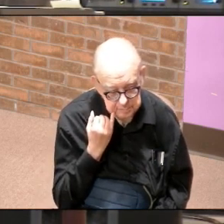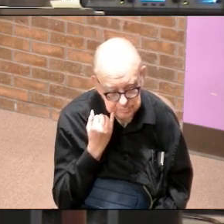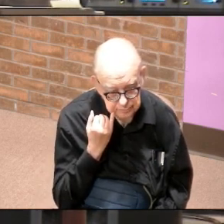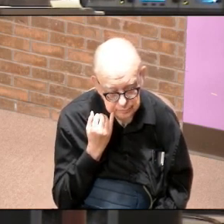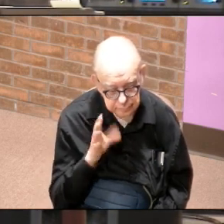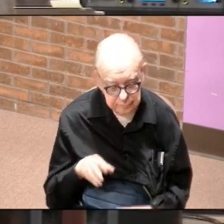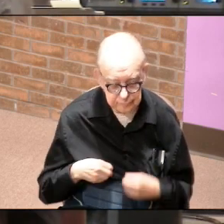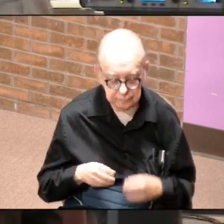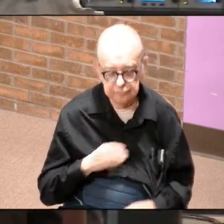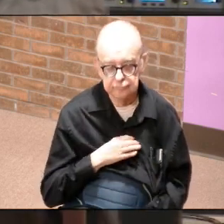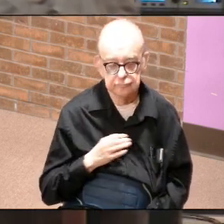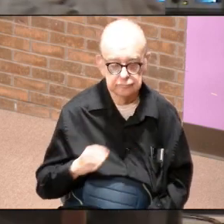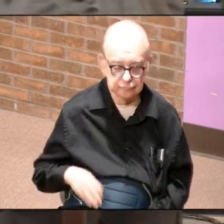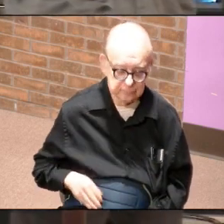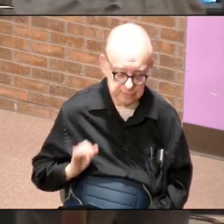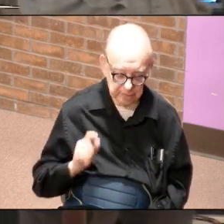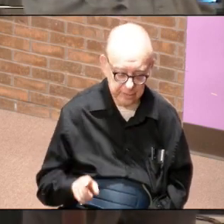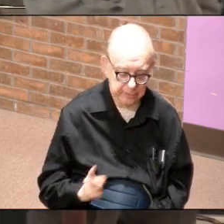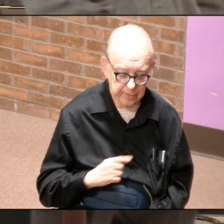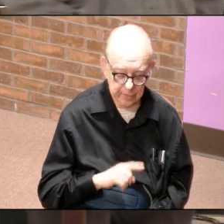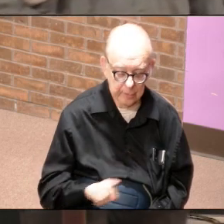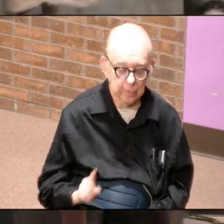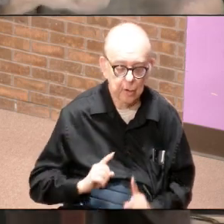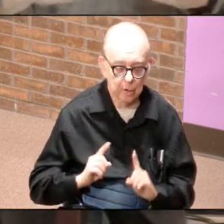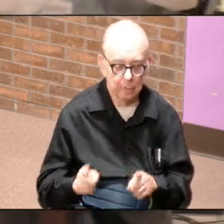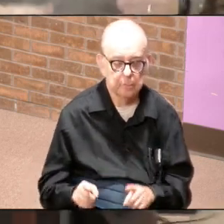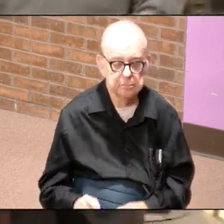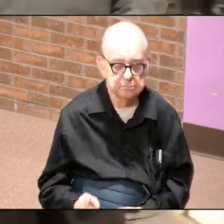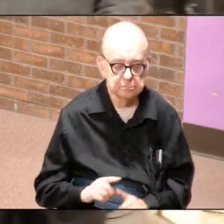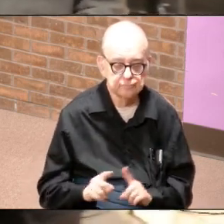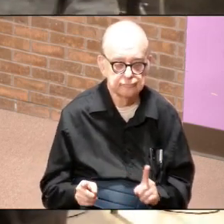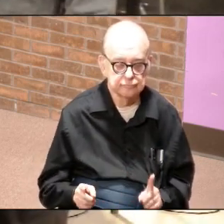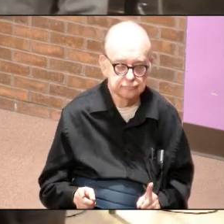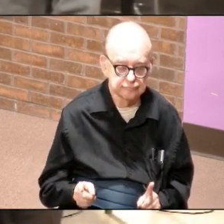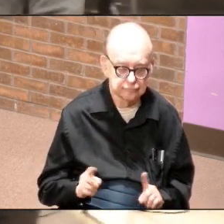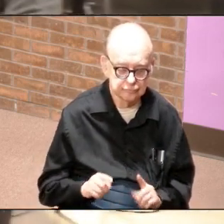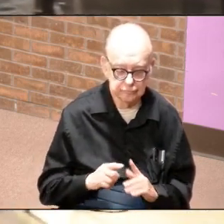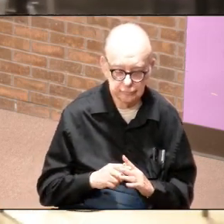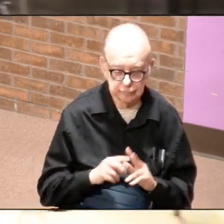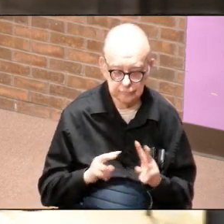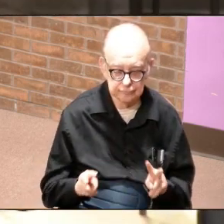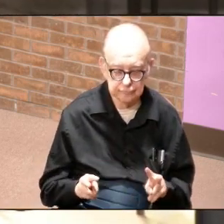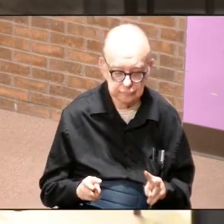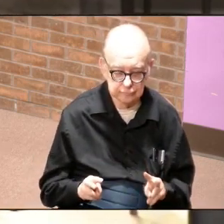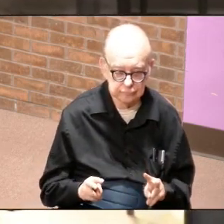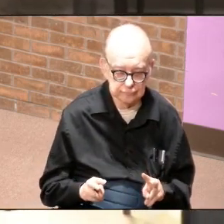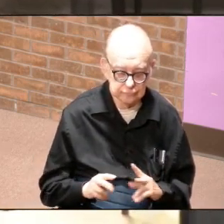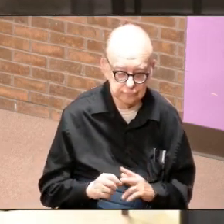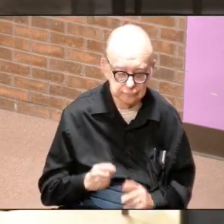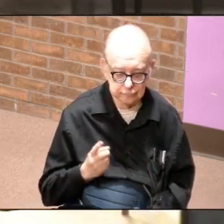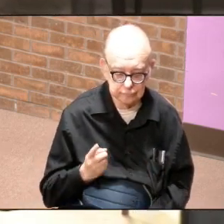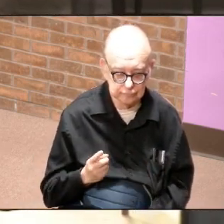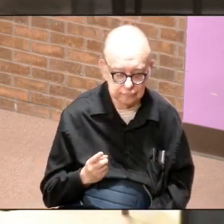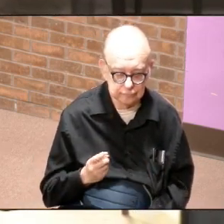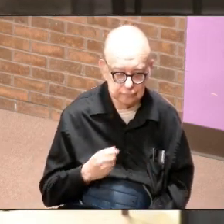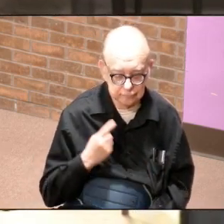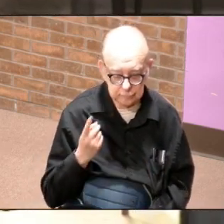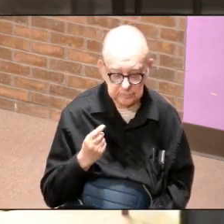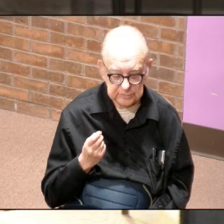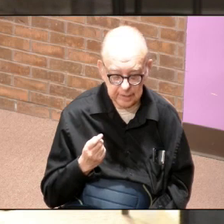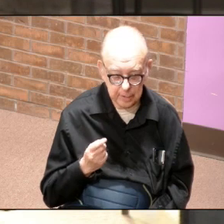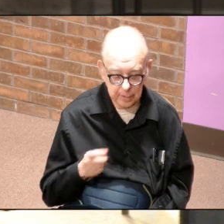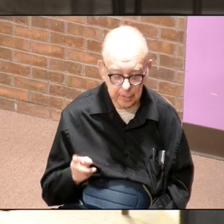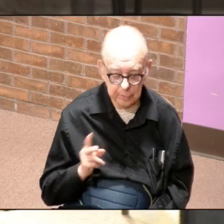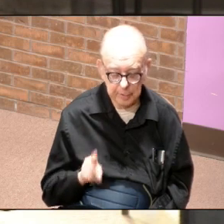if they accepted Christ, yes, they'll go. But when you begin to look at it, you begin to understand that I don't think they